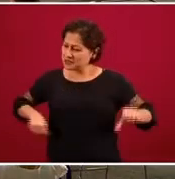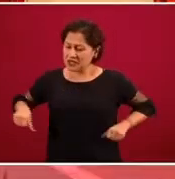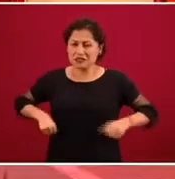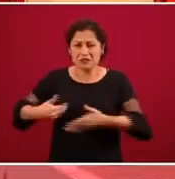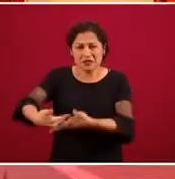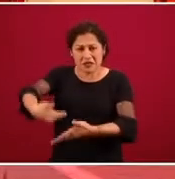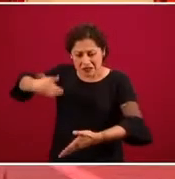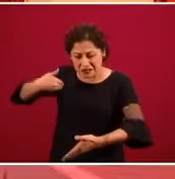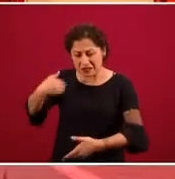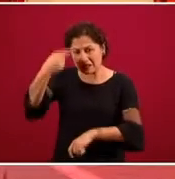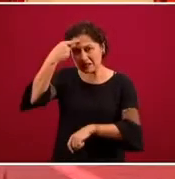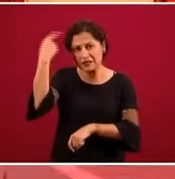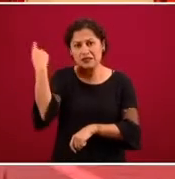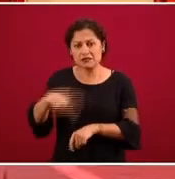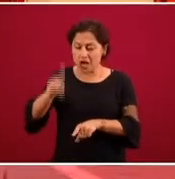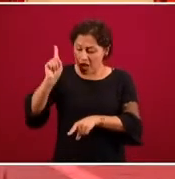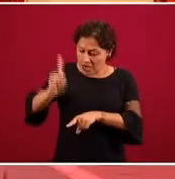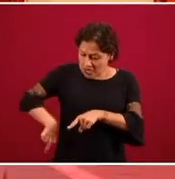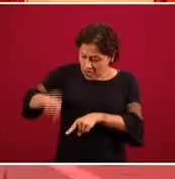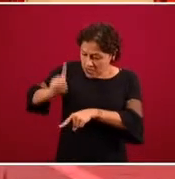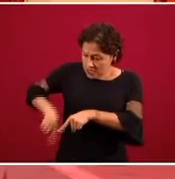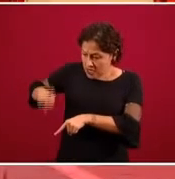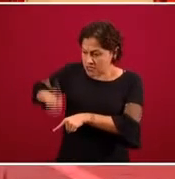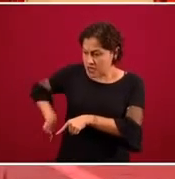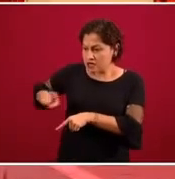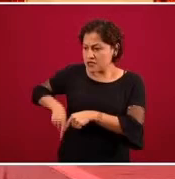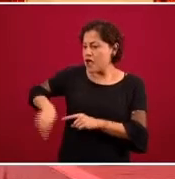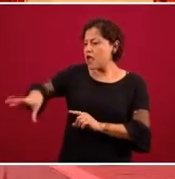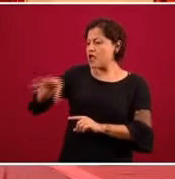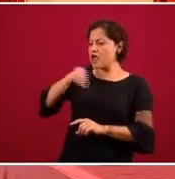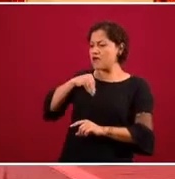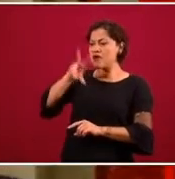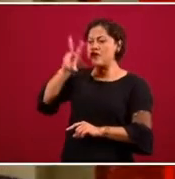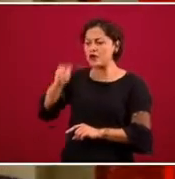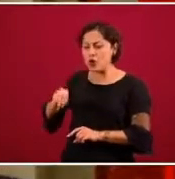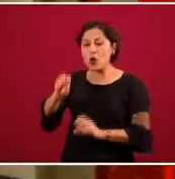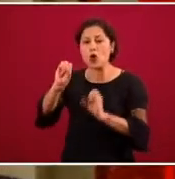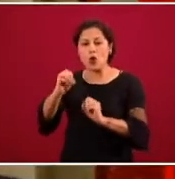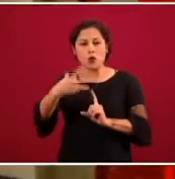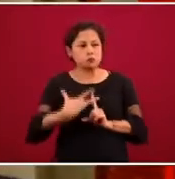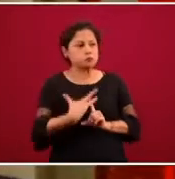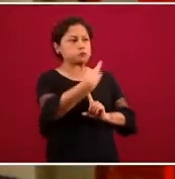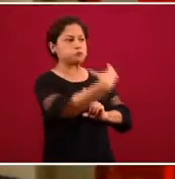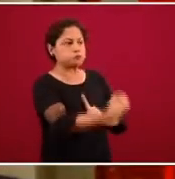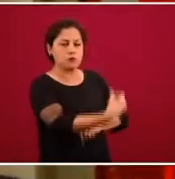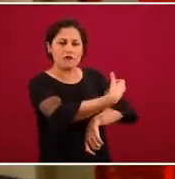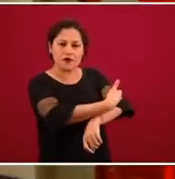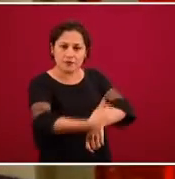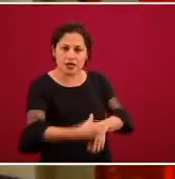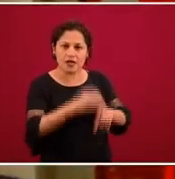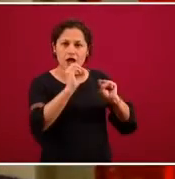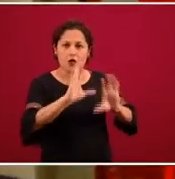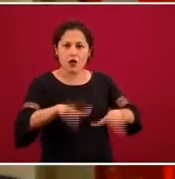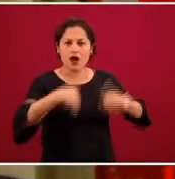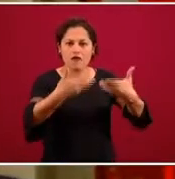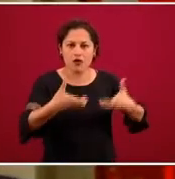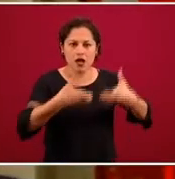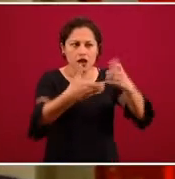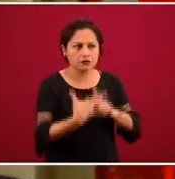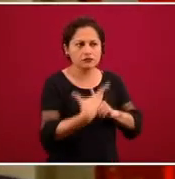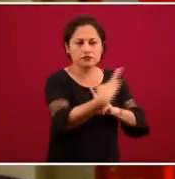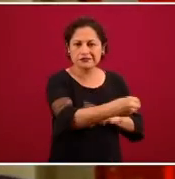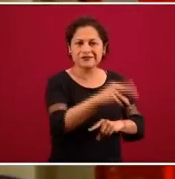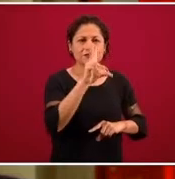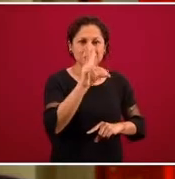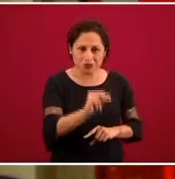of preventative actions so they would not be infected and take that infection home to their family. So please